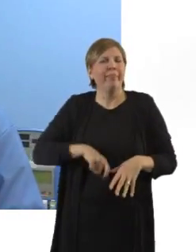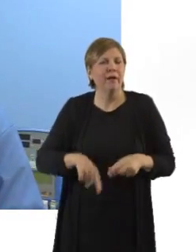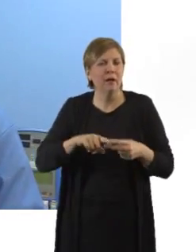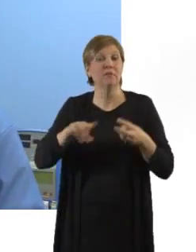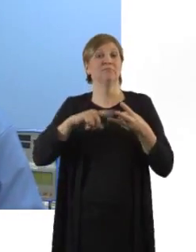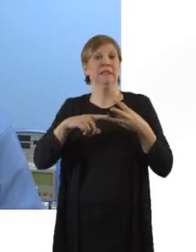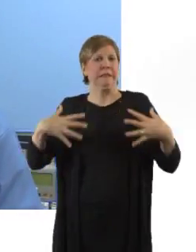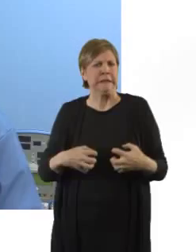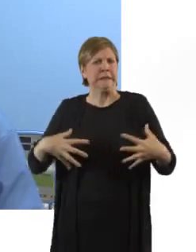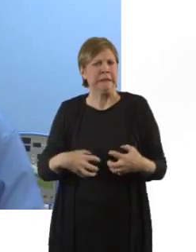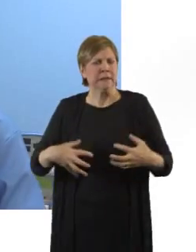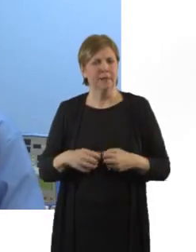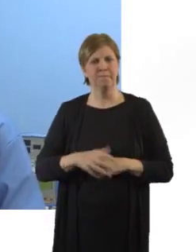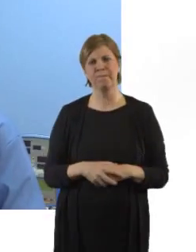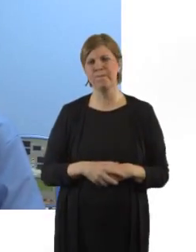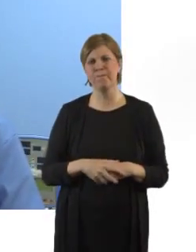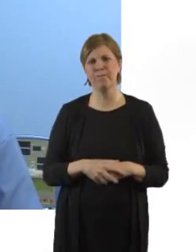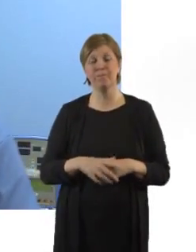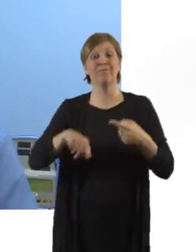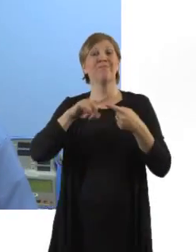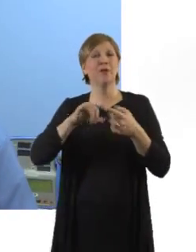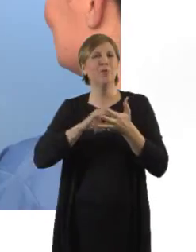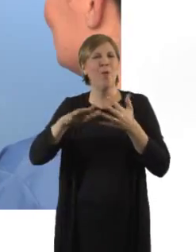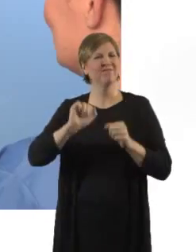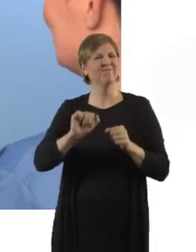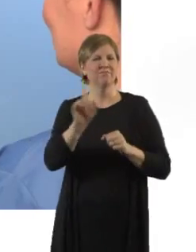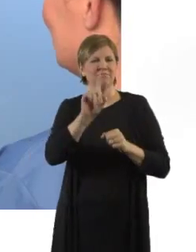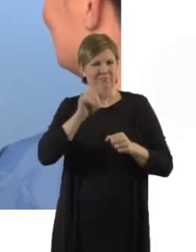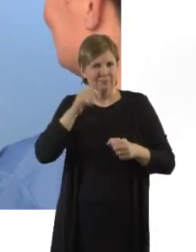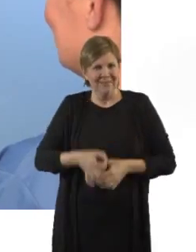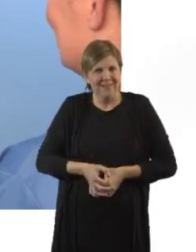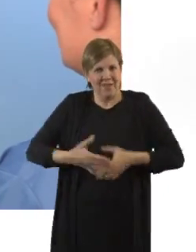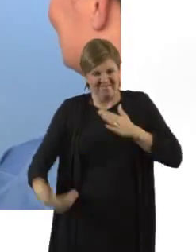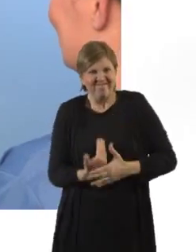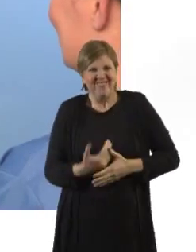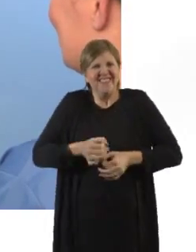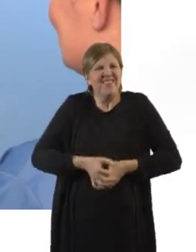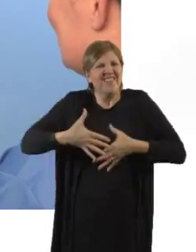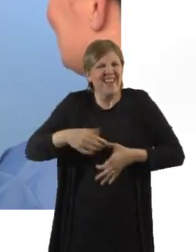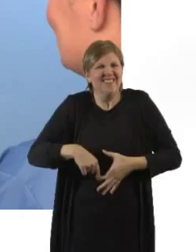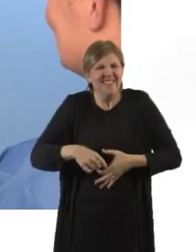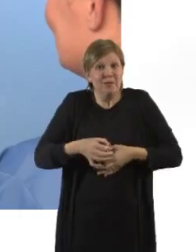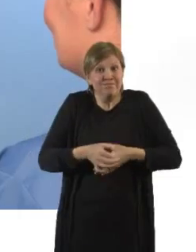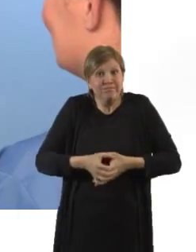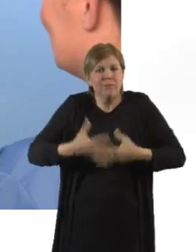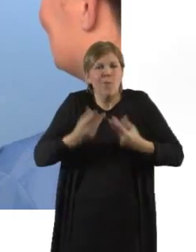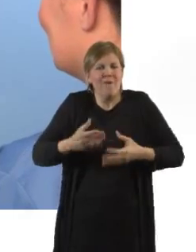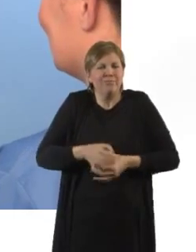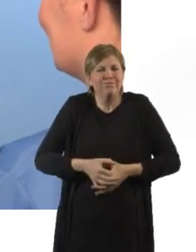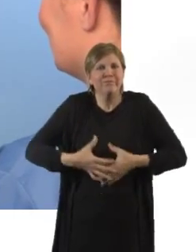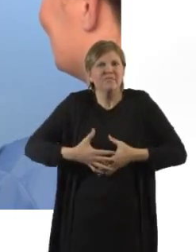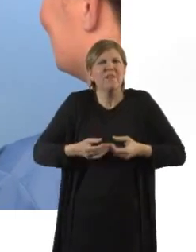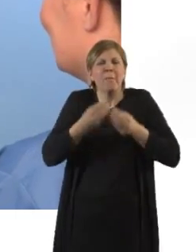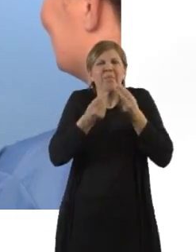confirms that mum is in established labour, then she will be taken to labour suite. You've used a phrase a couple of times, established labour.